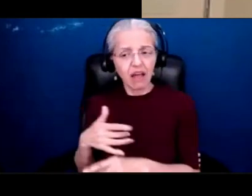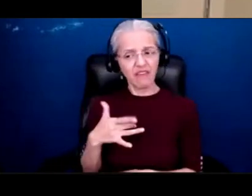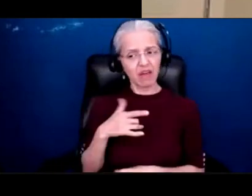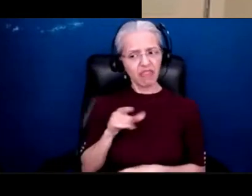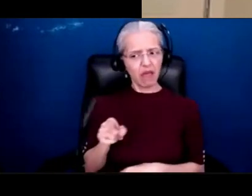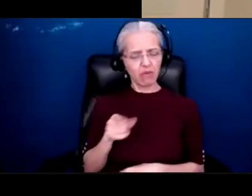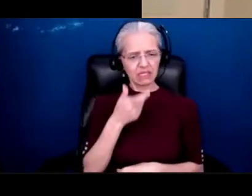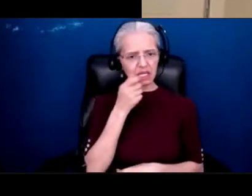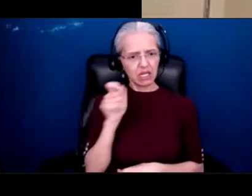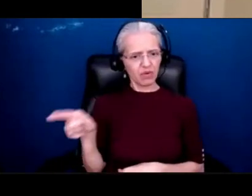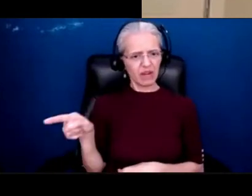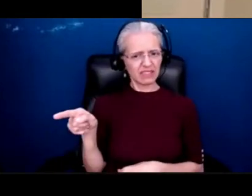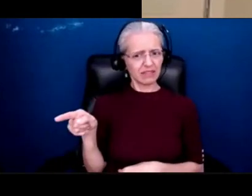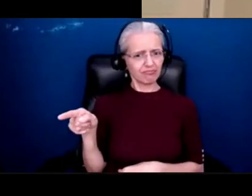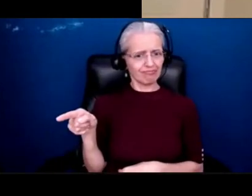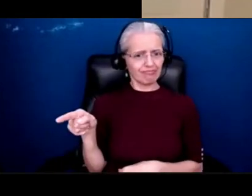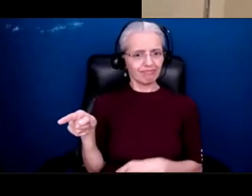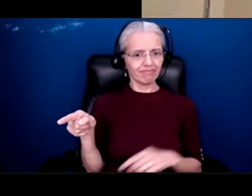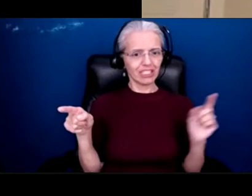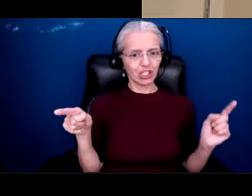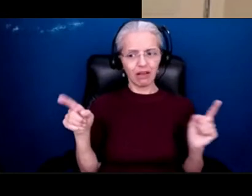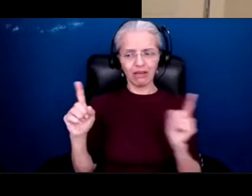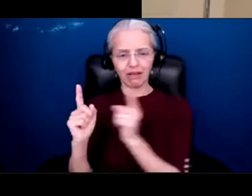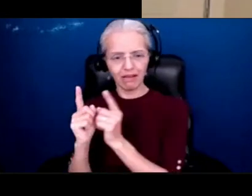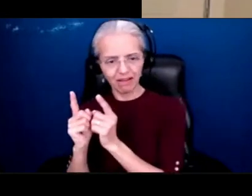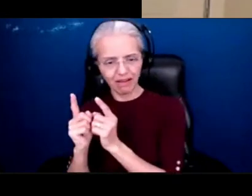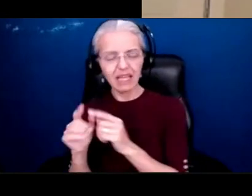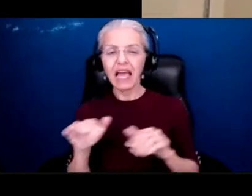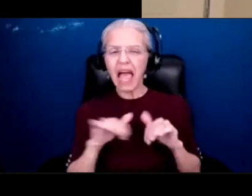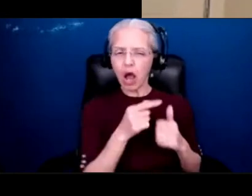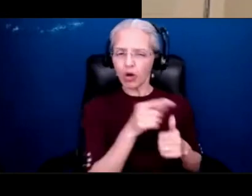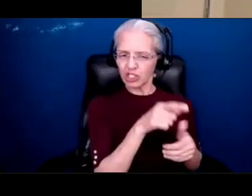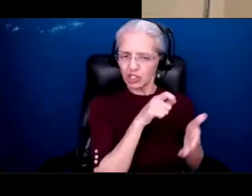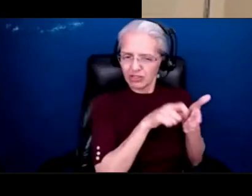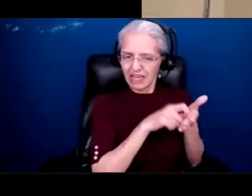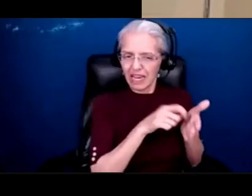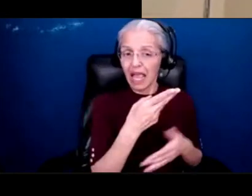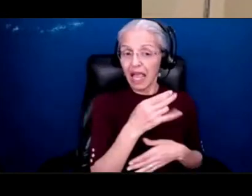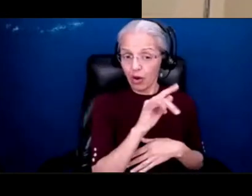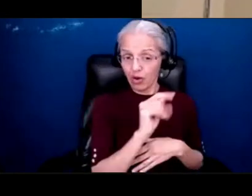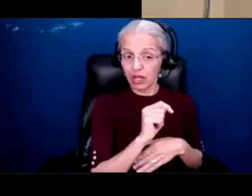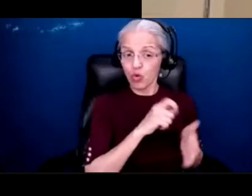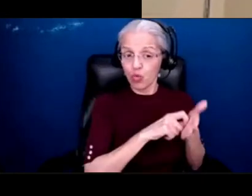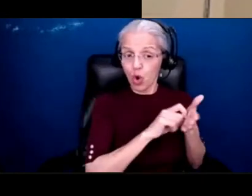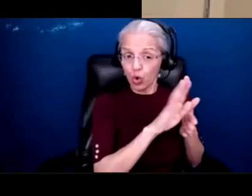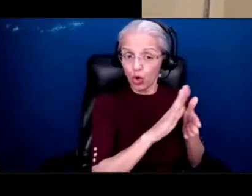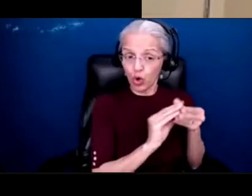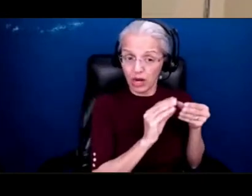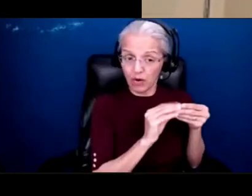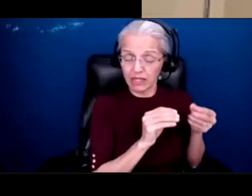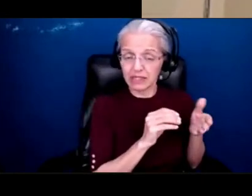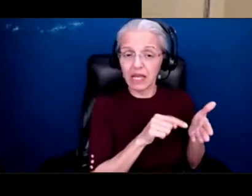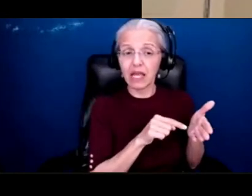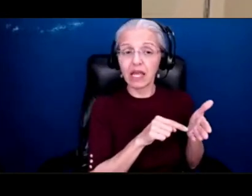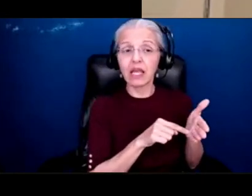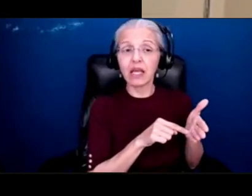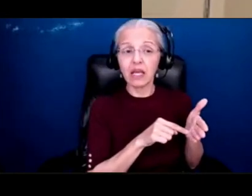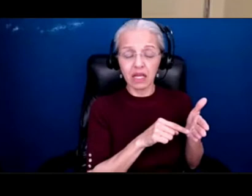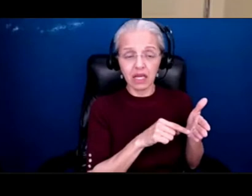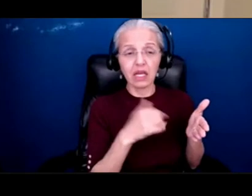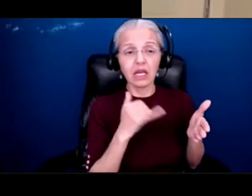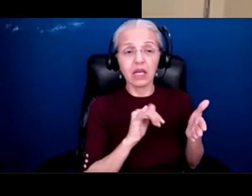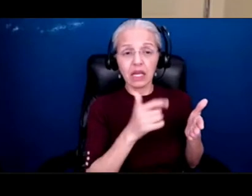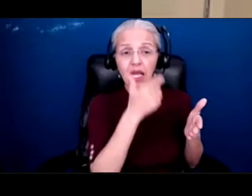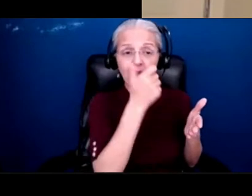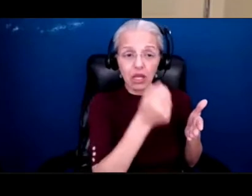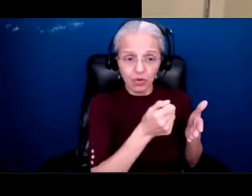think the way she wrote her essay really giving a reader a